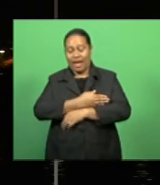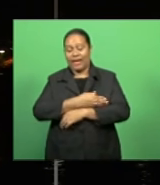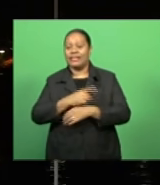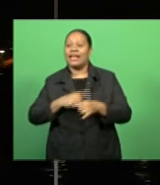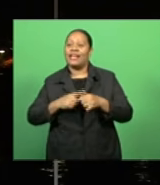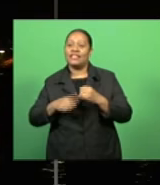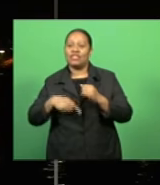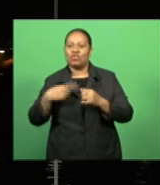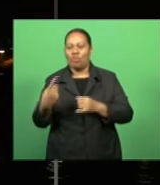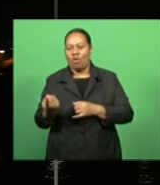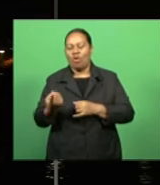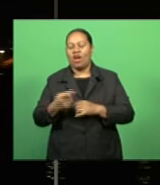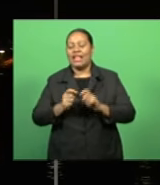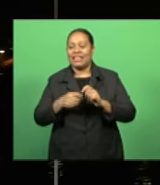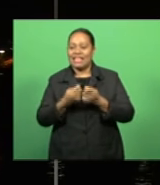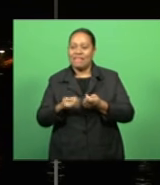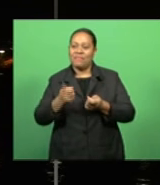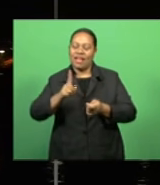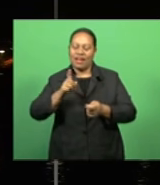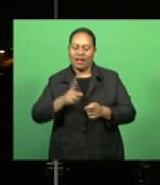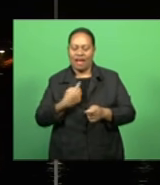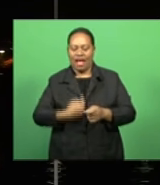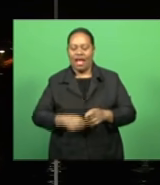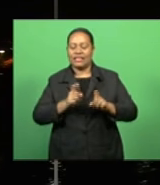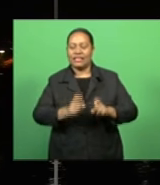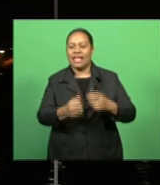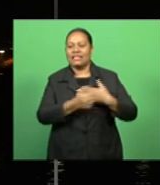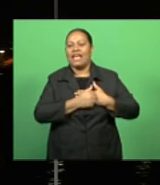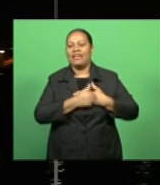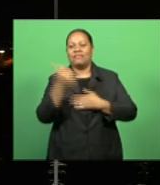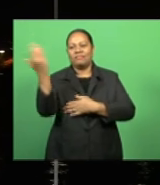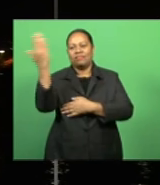Until tomorrow, from the team and I, stay safe. Good night.